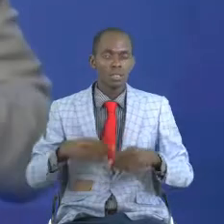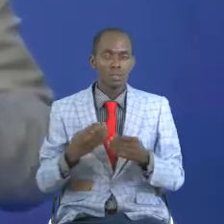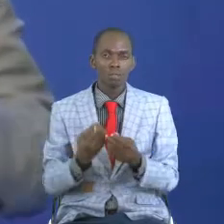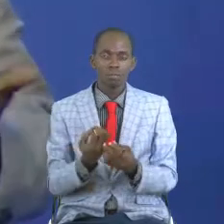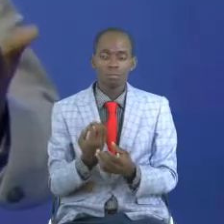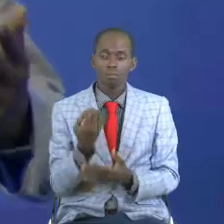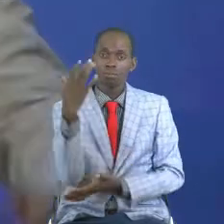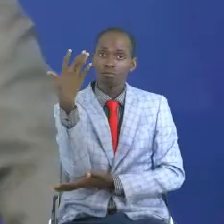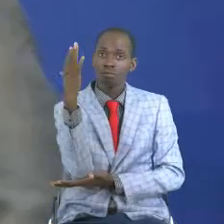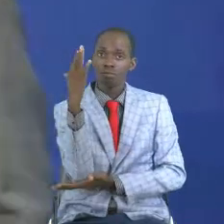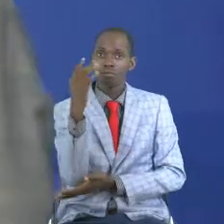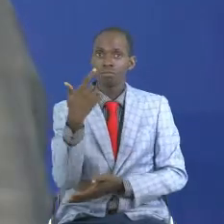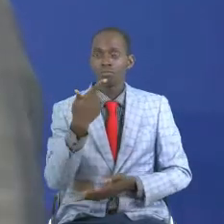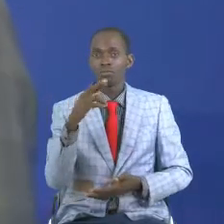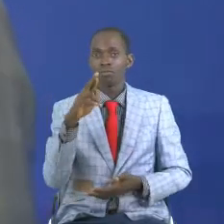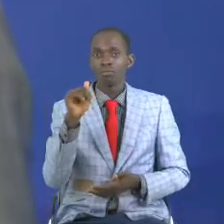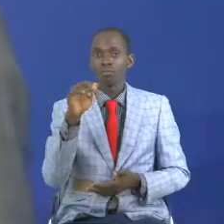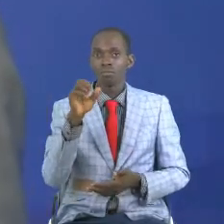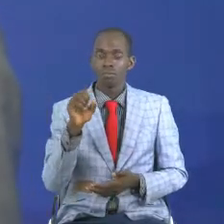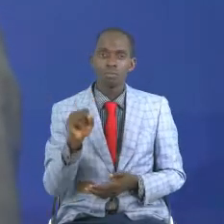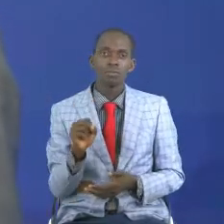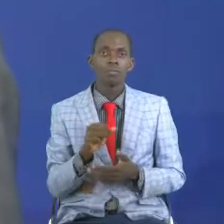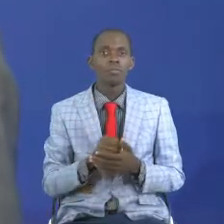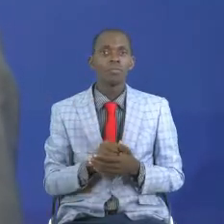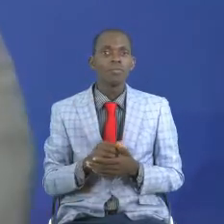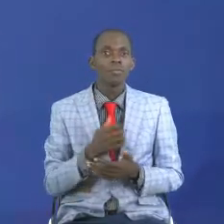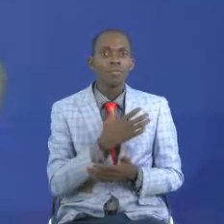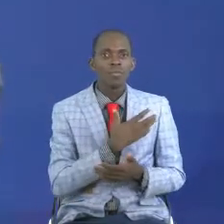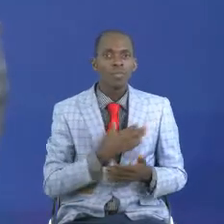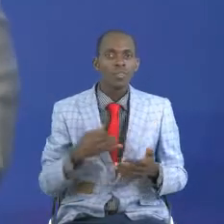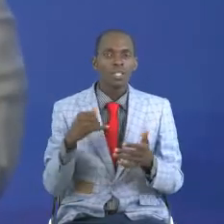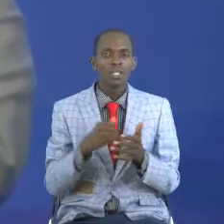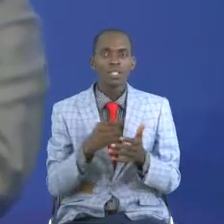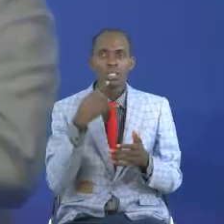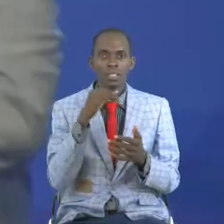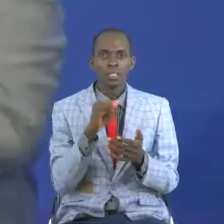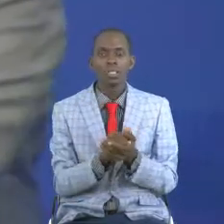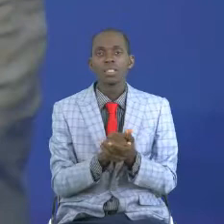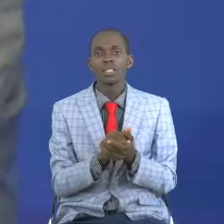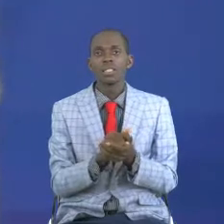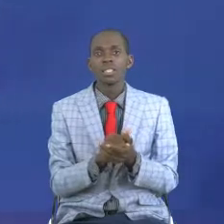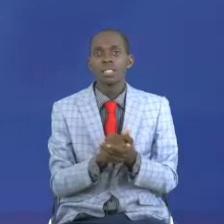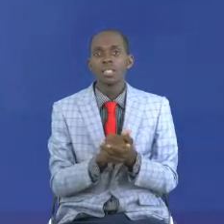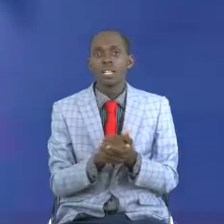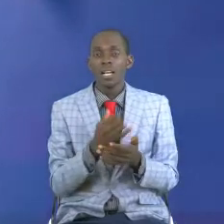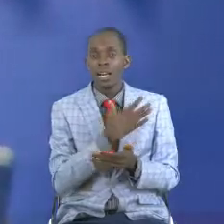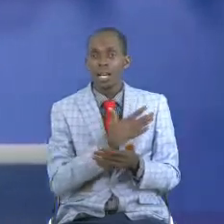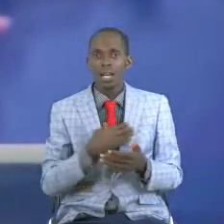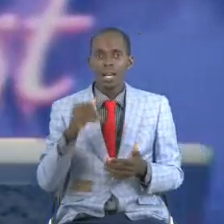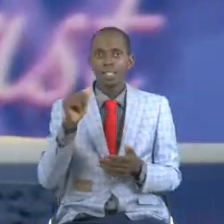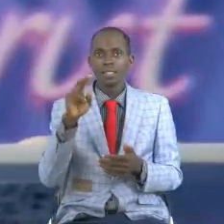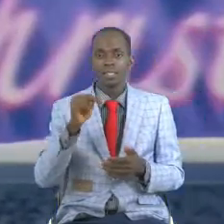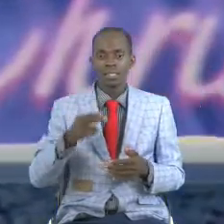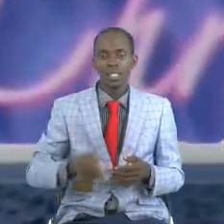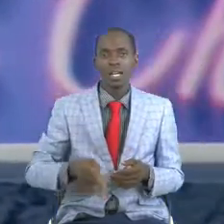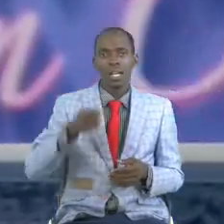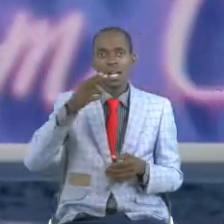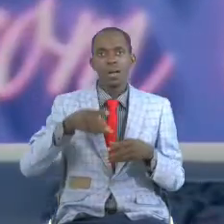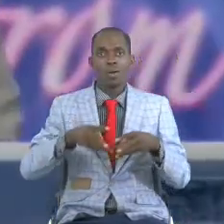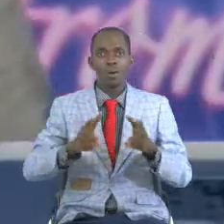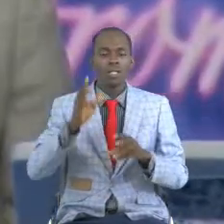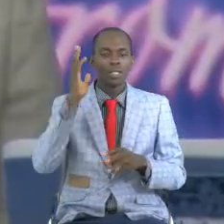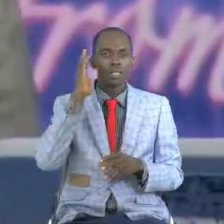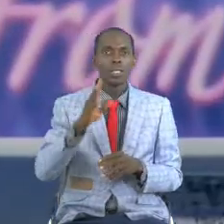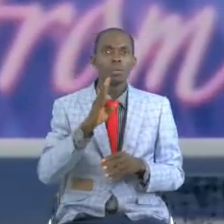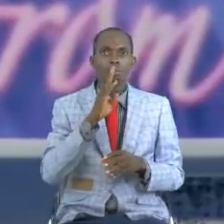with reeds and rushes. And then in verse 8, it says, and an highway shall be there,